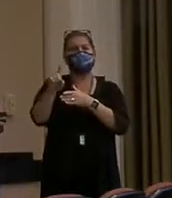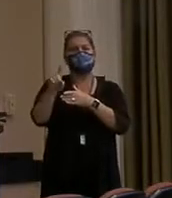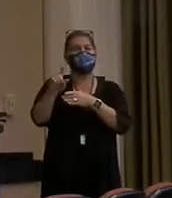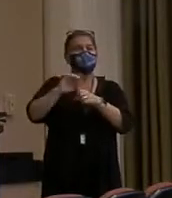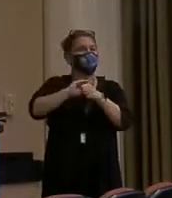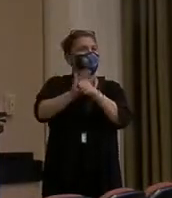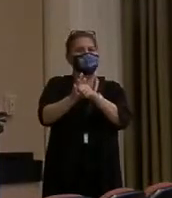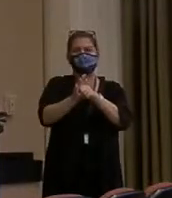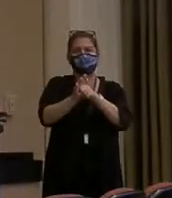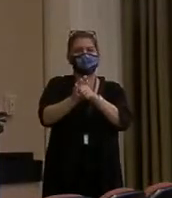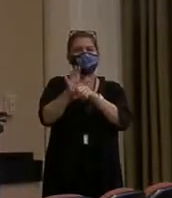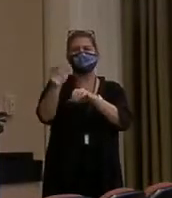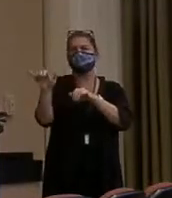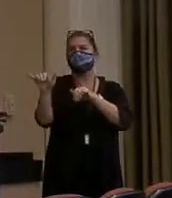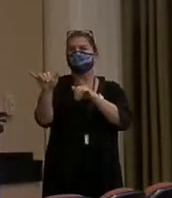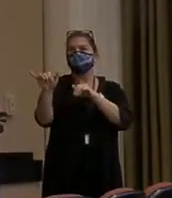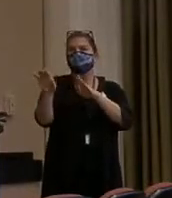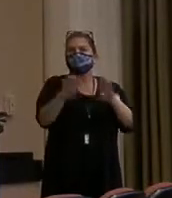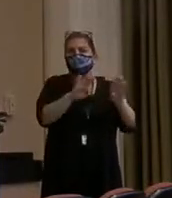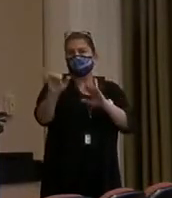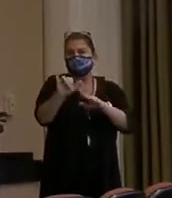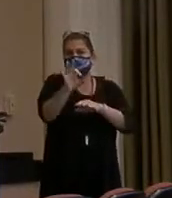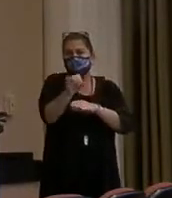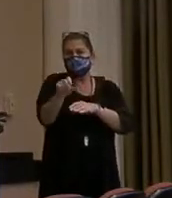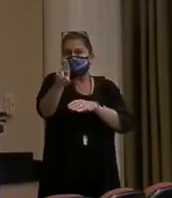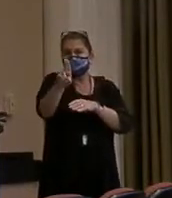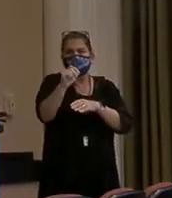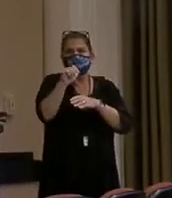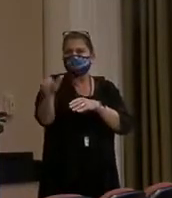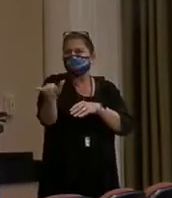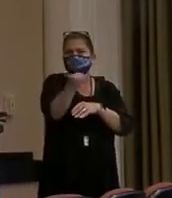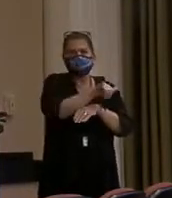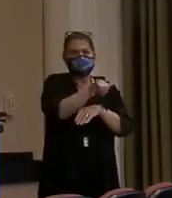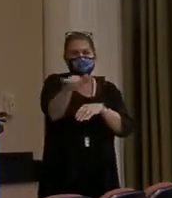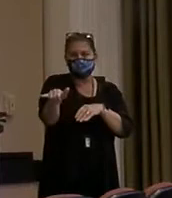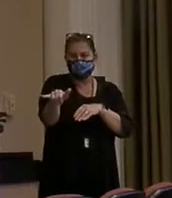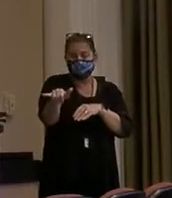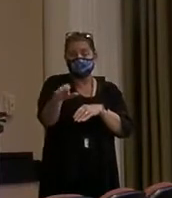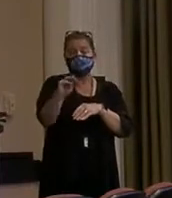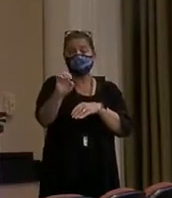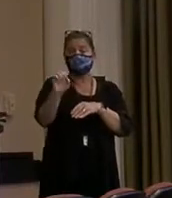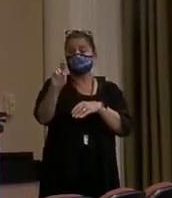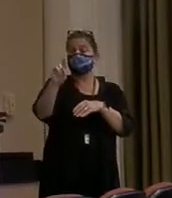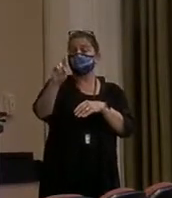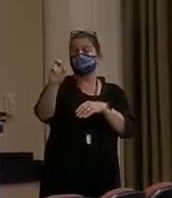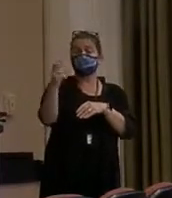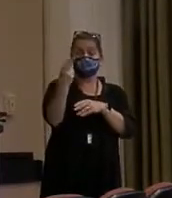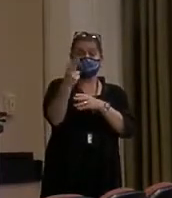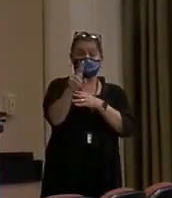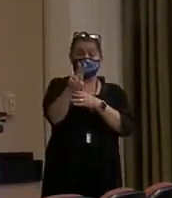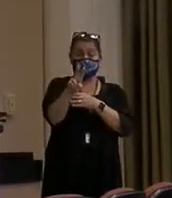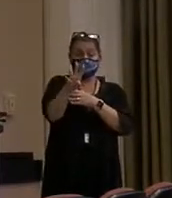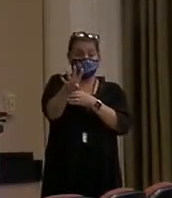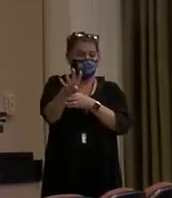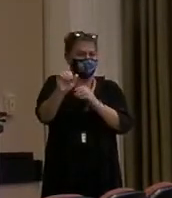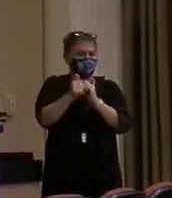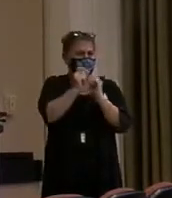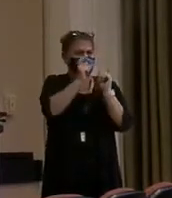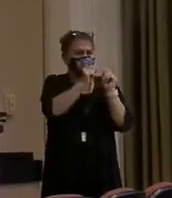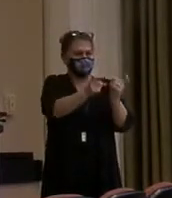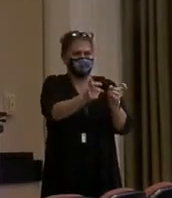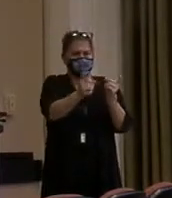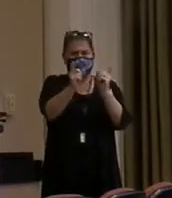behave like the flu. On March 24th, How will doctors allocate these